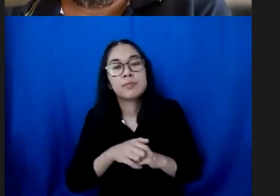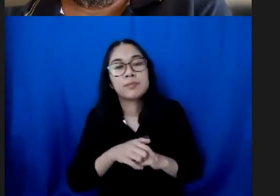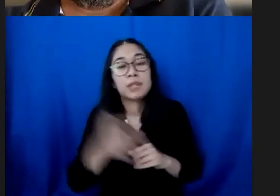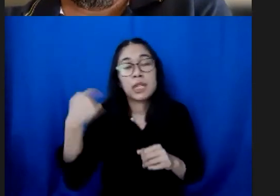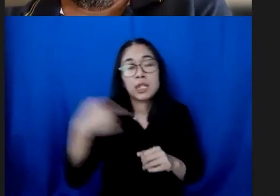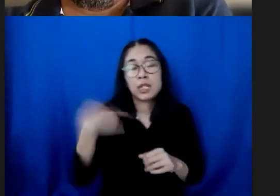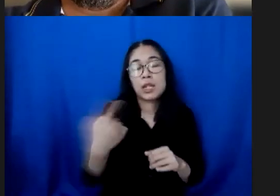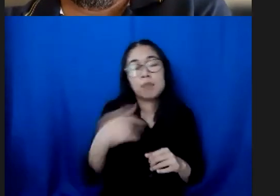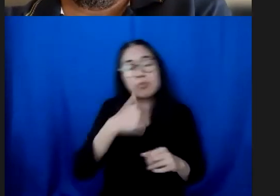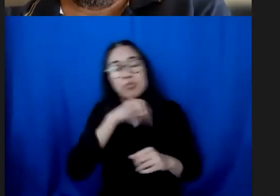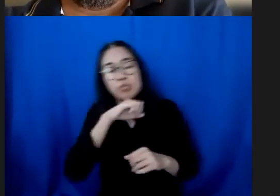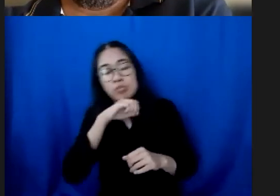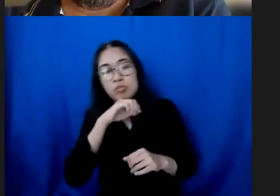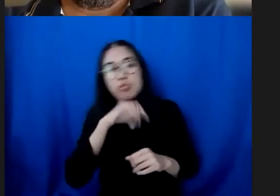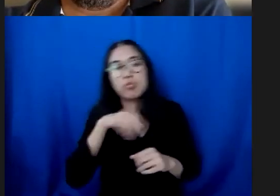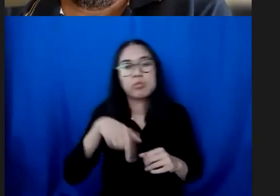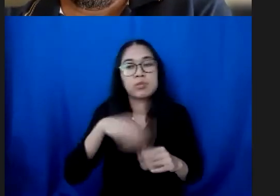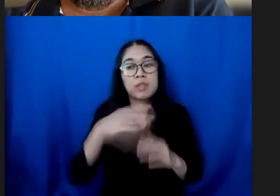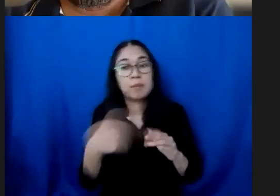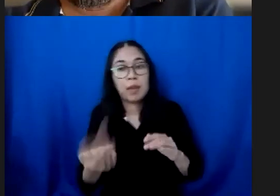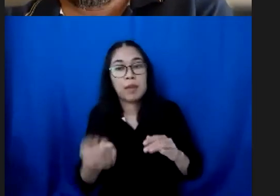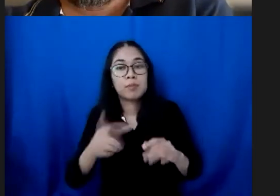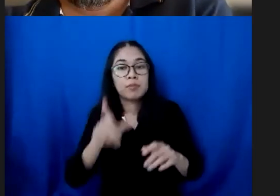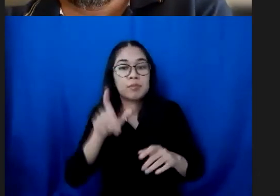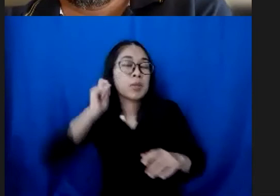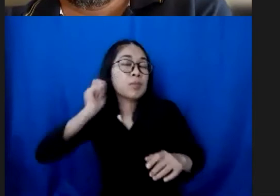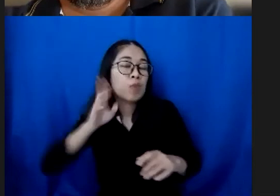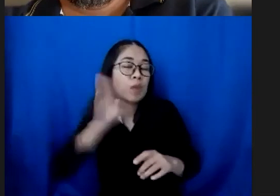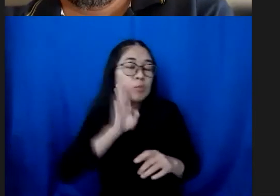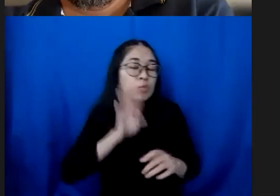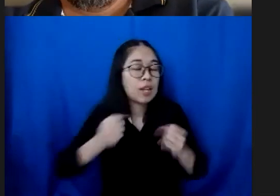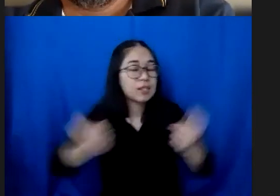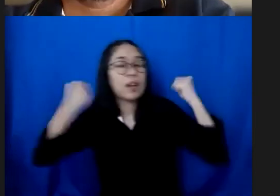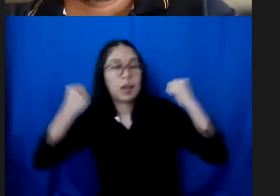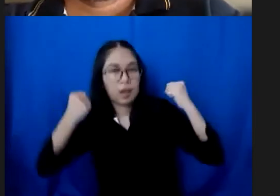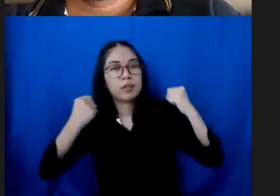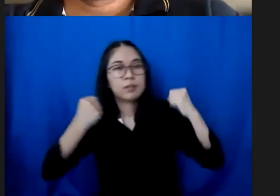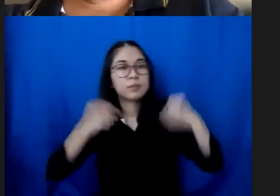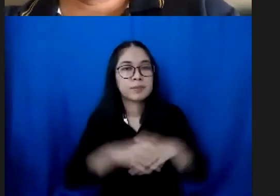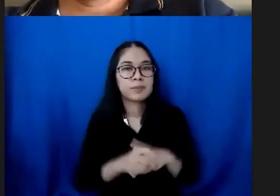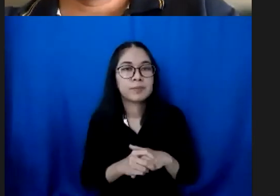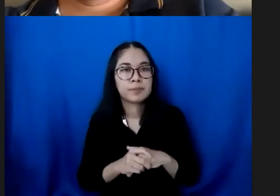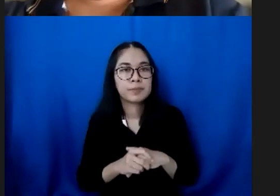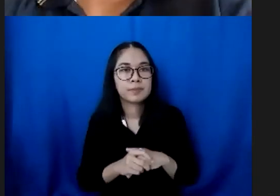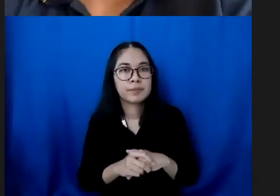we can dedicate the nutrition resources to making sure that young mothers are healthy and ready, and as